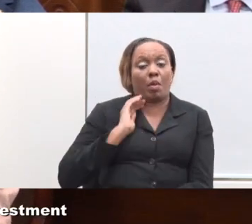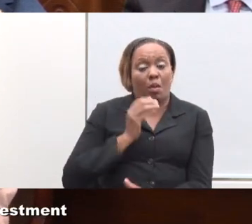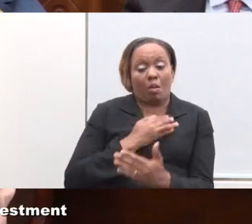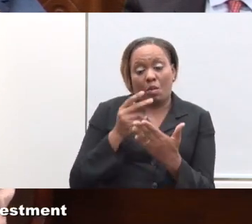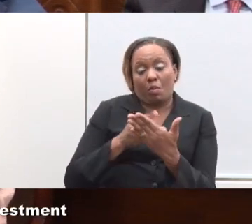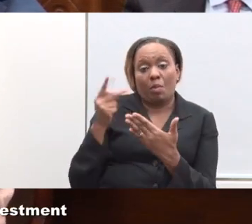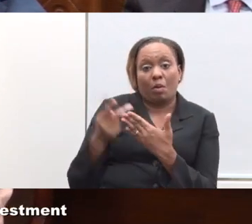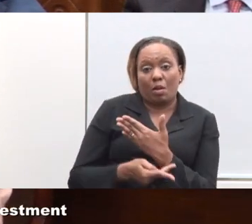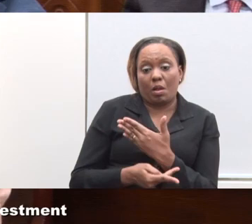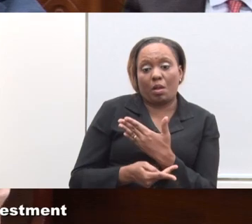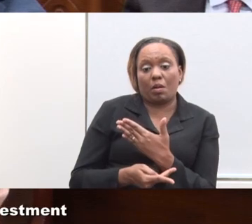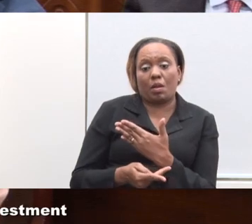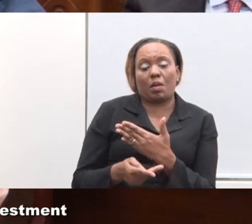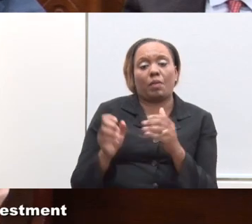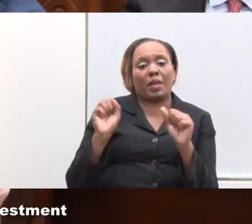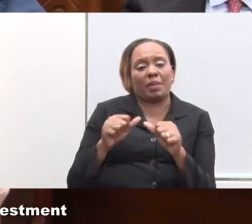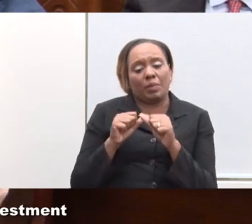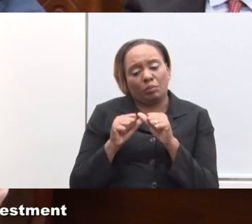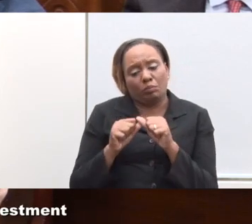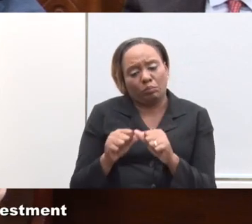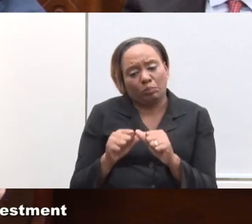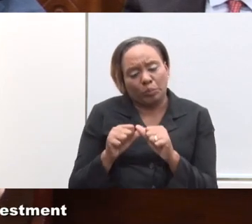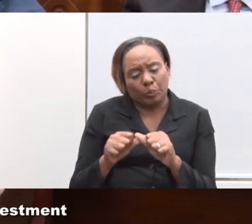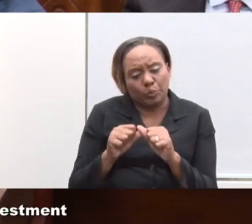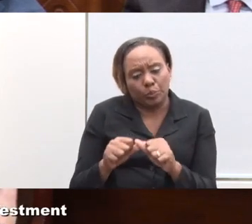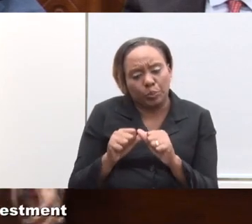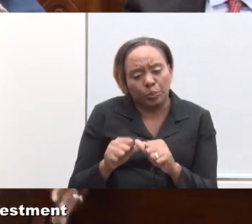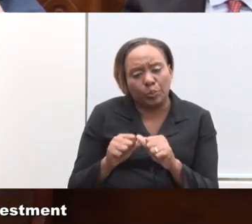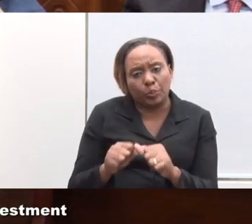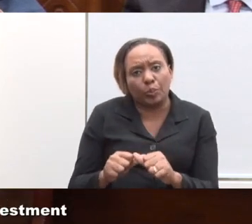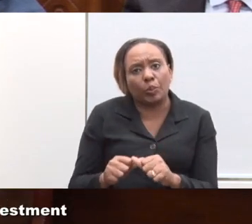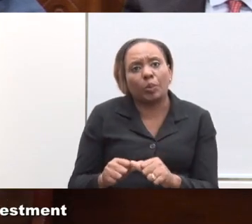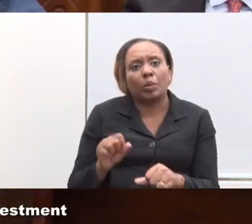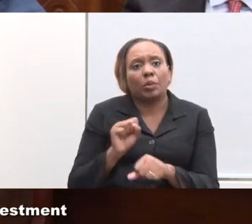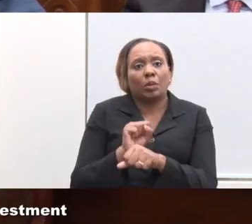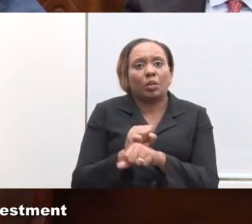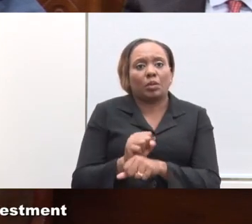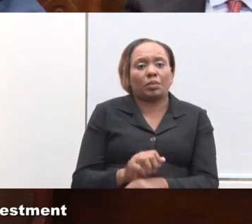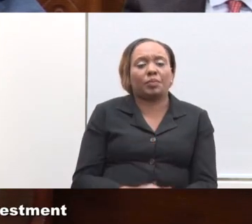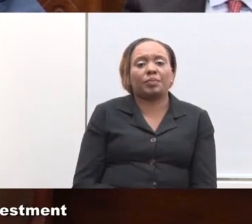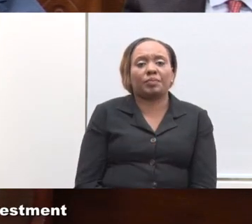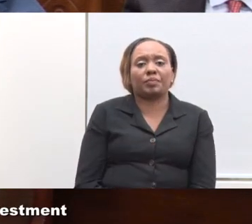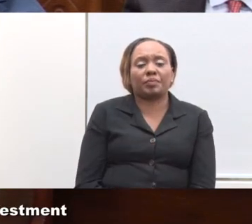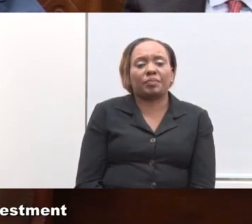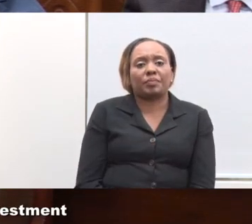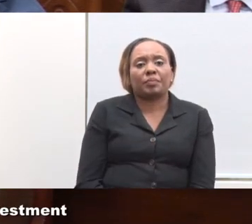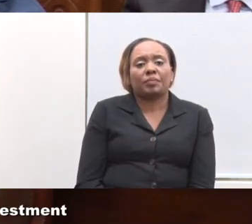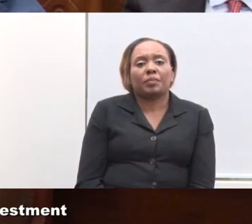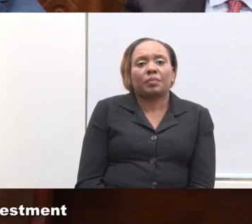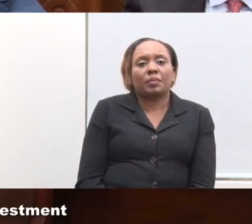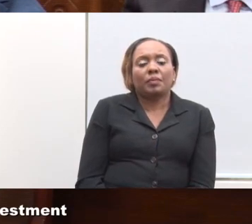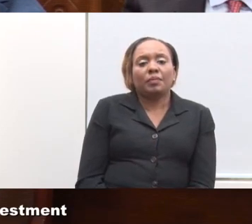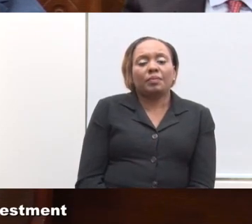sustain enterprises in Barbados and households. Let me be very clear.